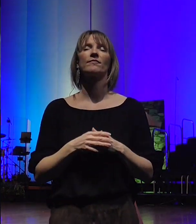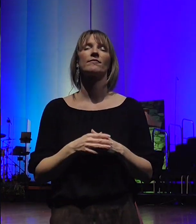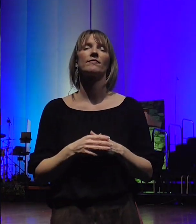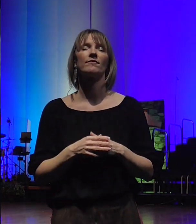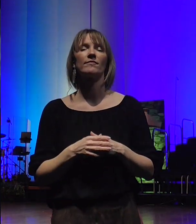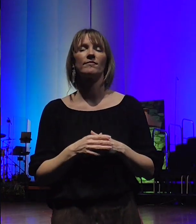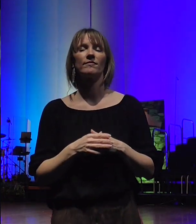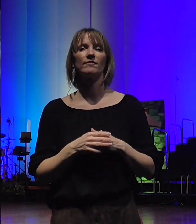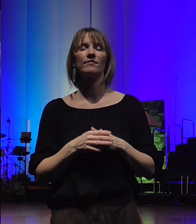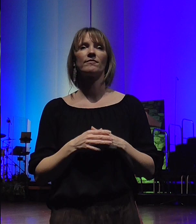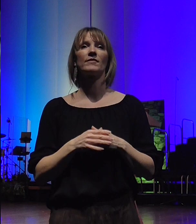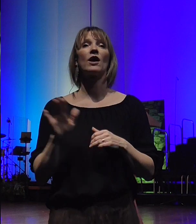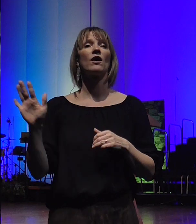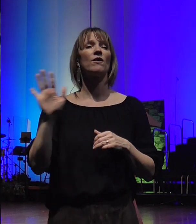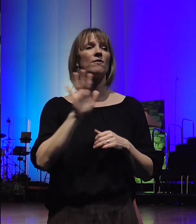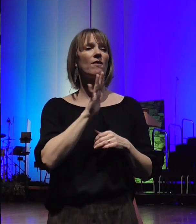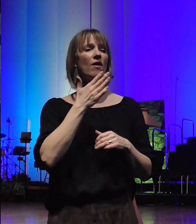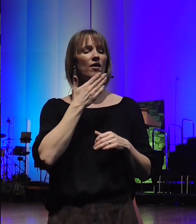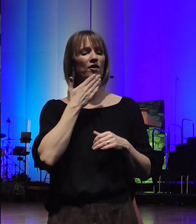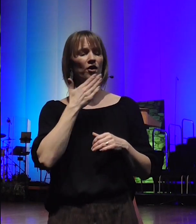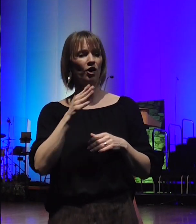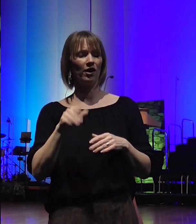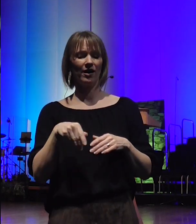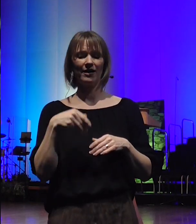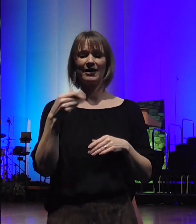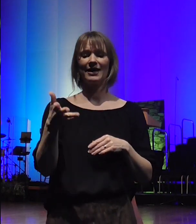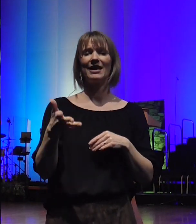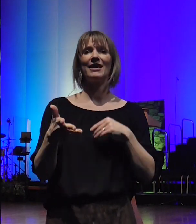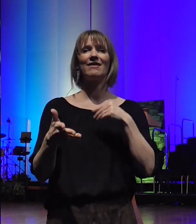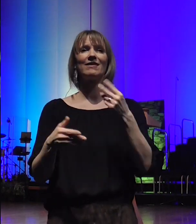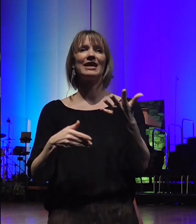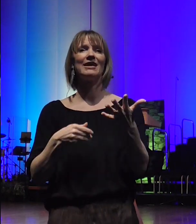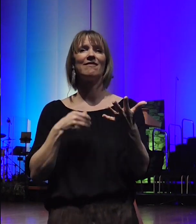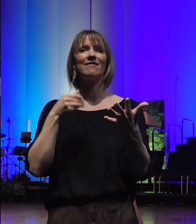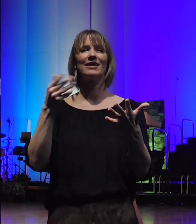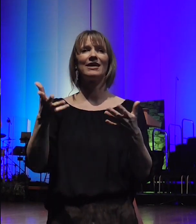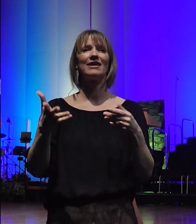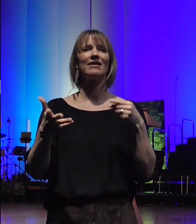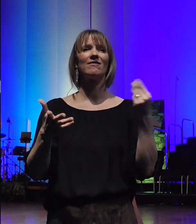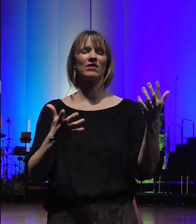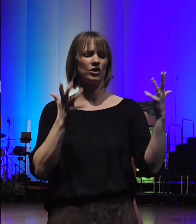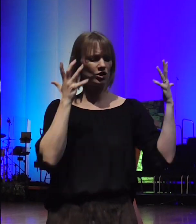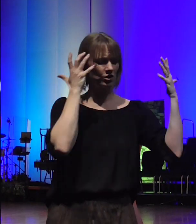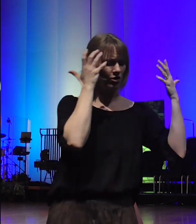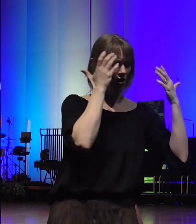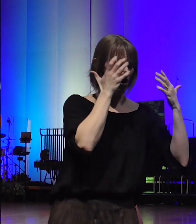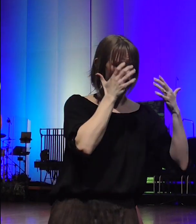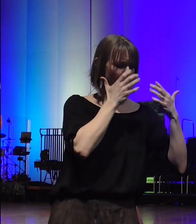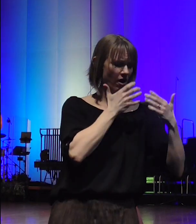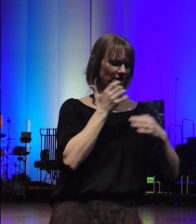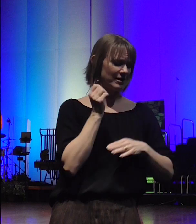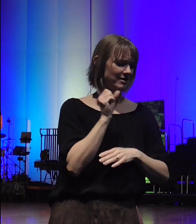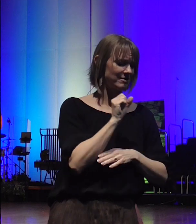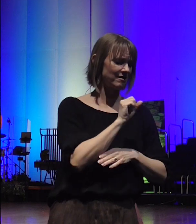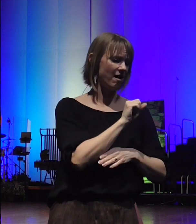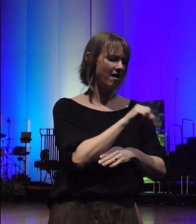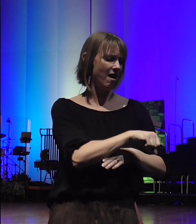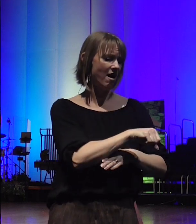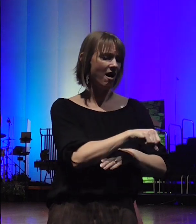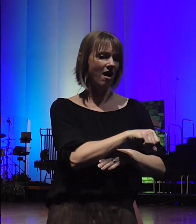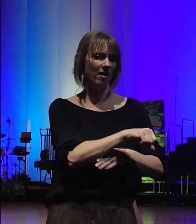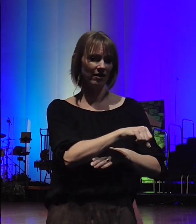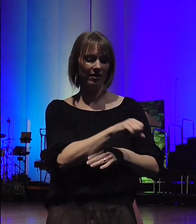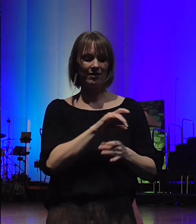Give of your goodness, conquer the darkness, Spirit